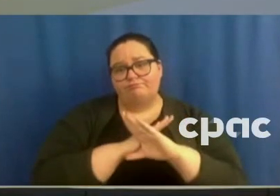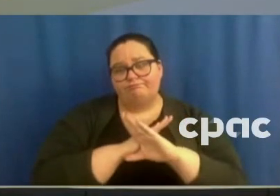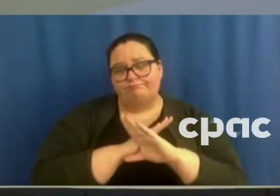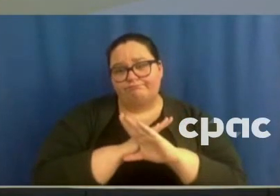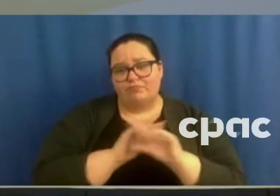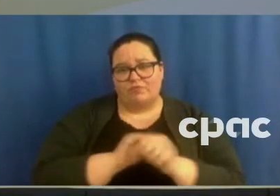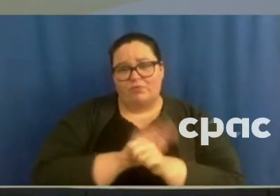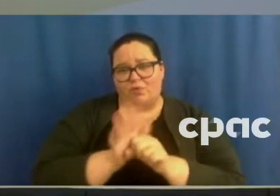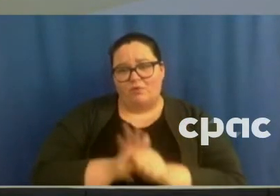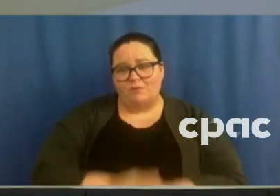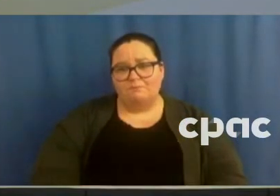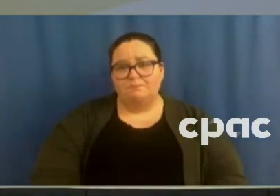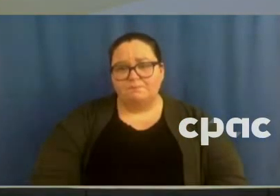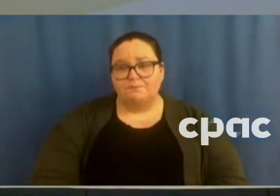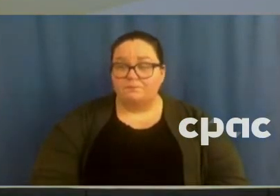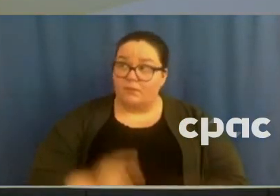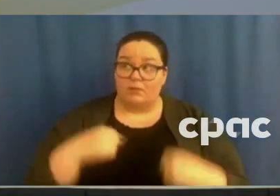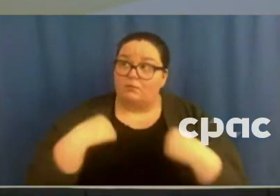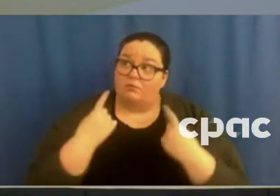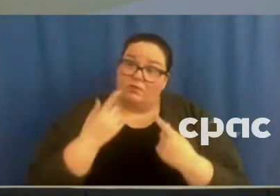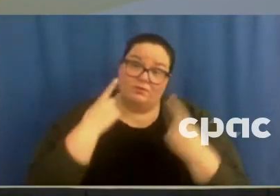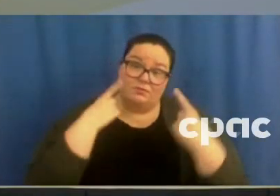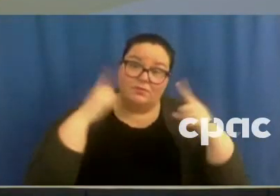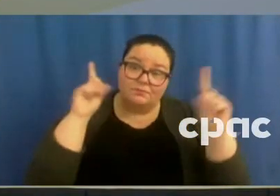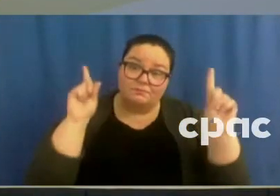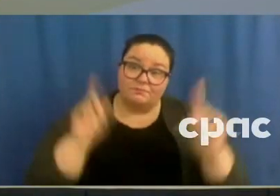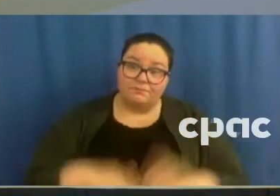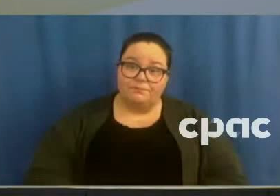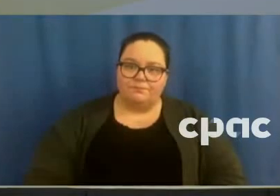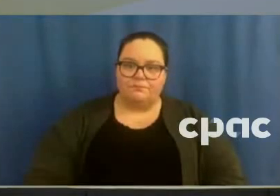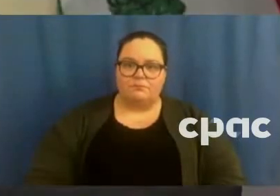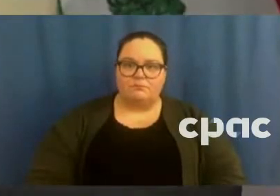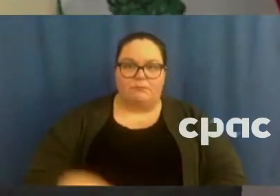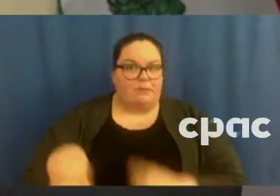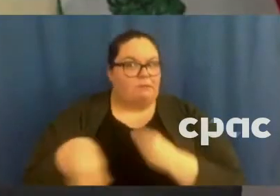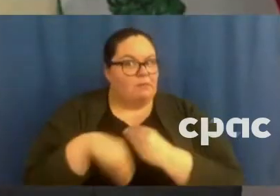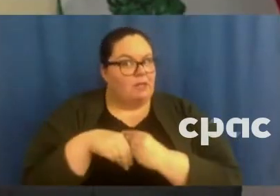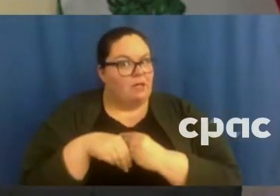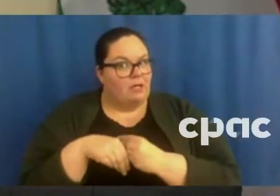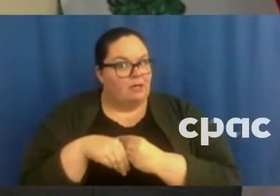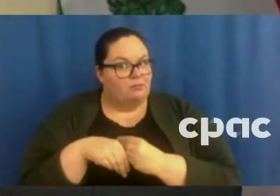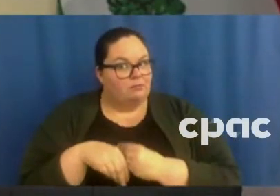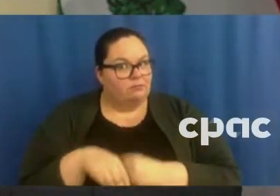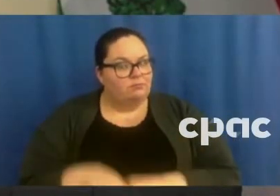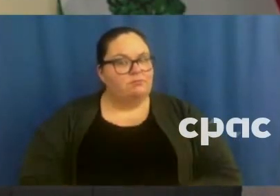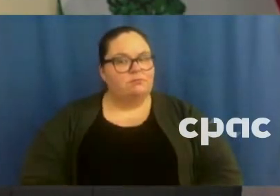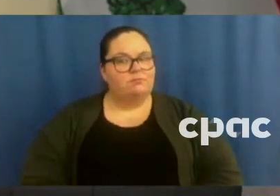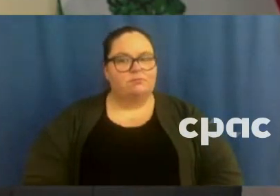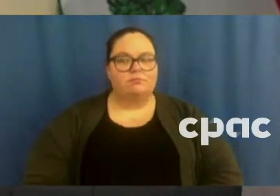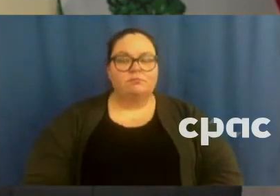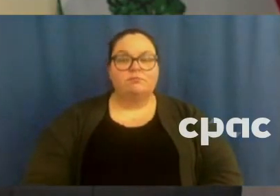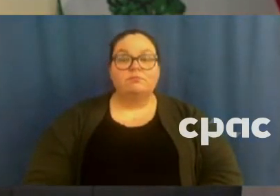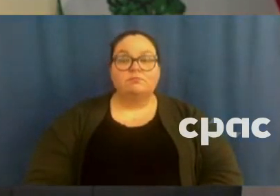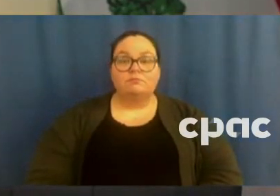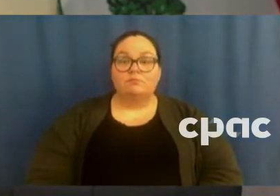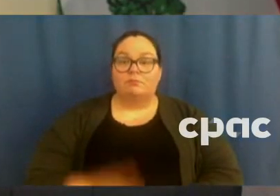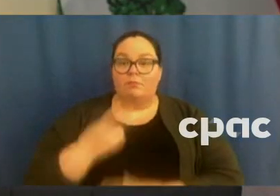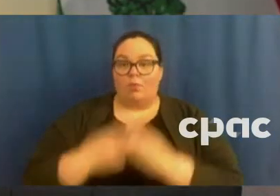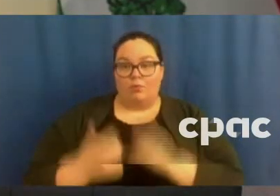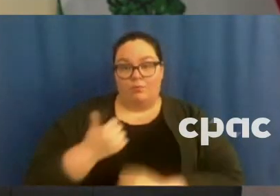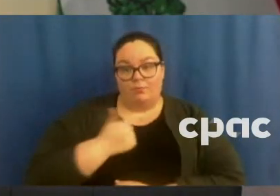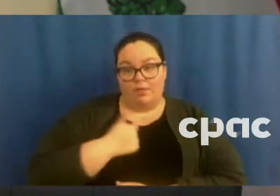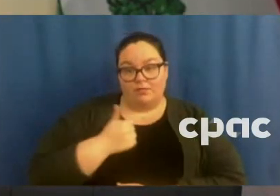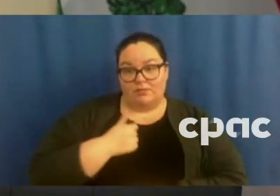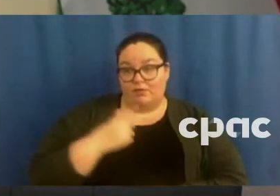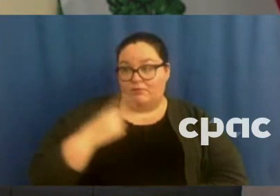it has served us very well. If I could just add, Brett, before we go, that, I think both Dr. Morrison and I have gotten lots